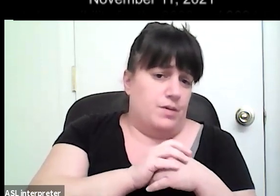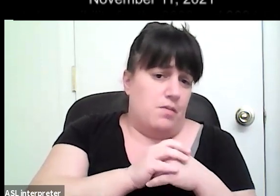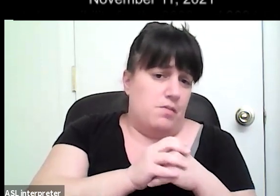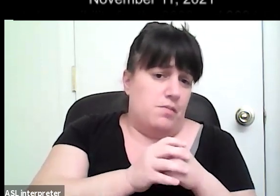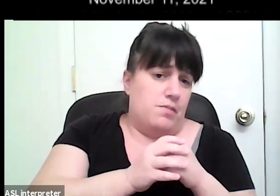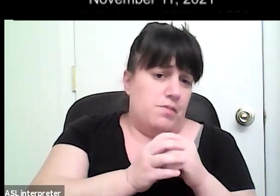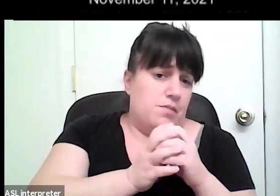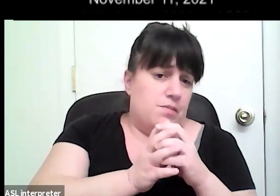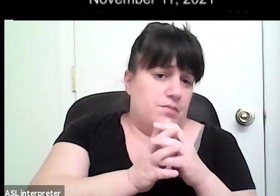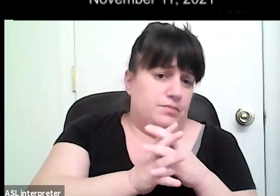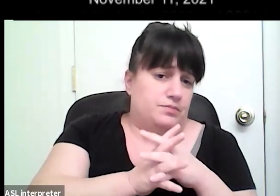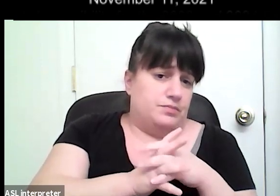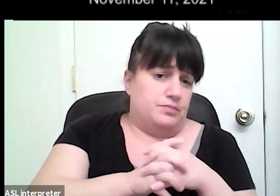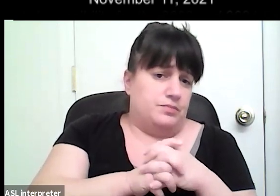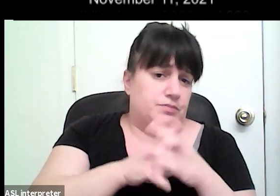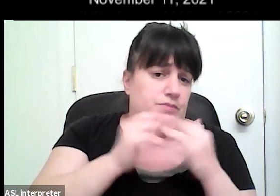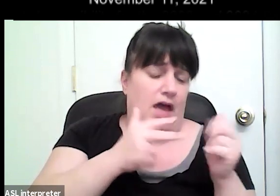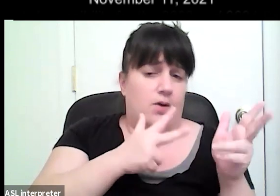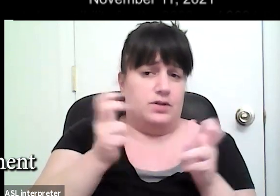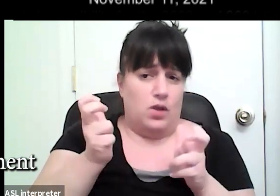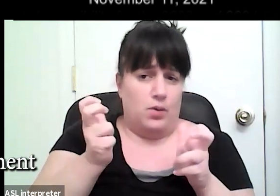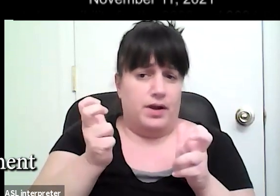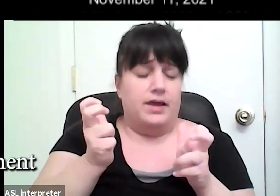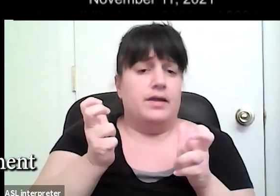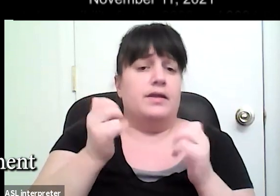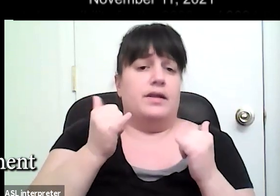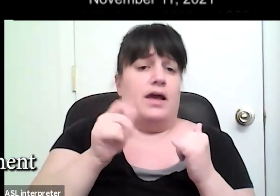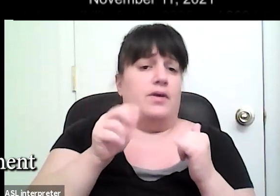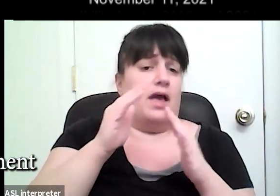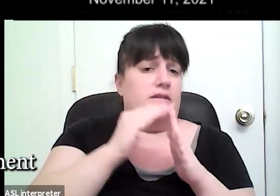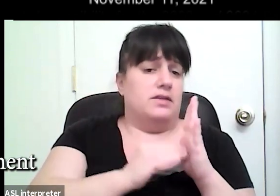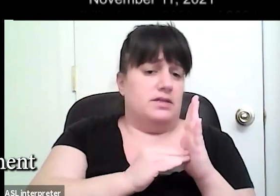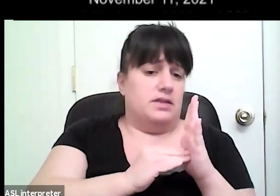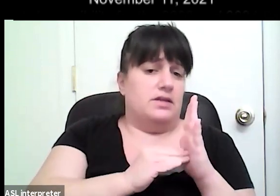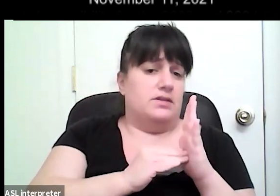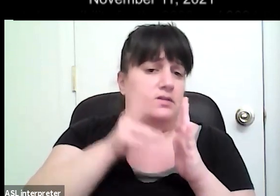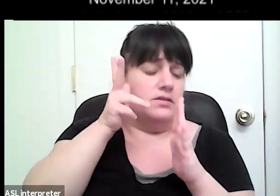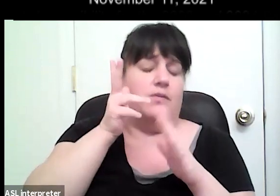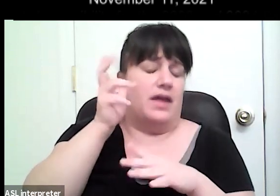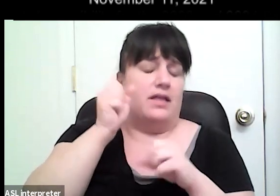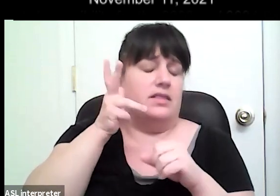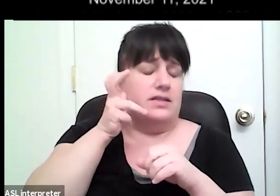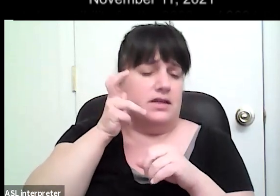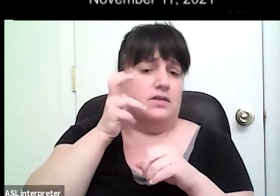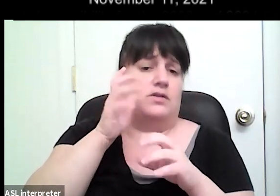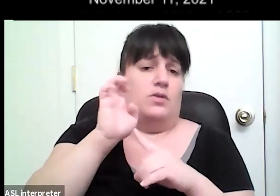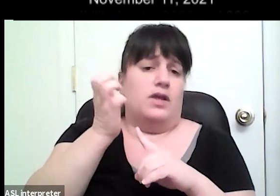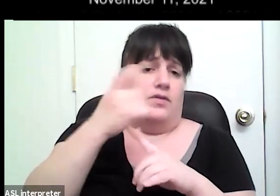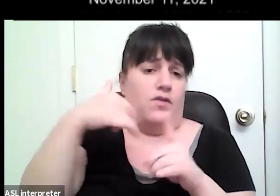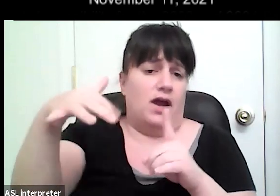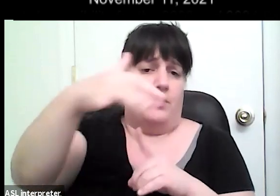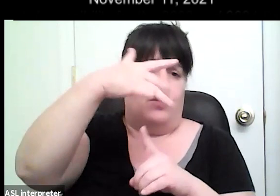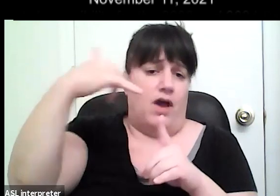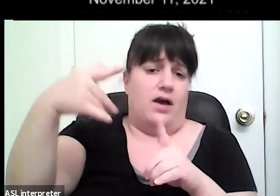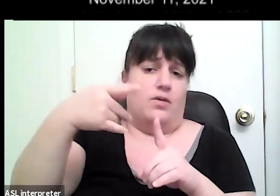Loaded. And now it's loaded. And now I can listen to the environment around Polaris.